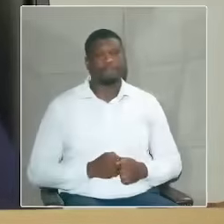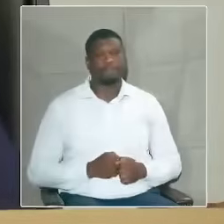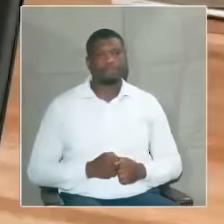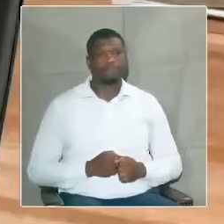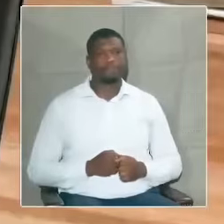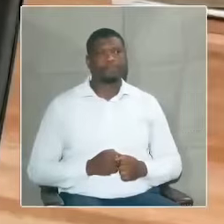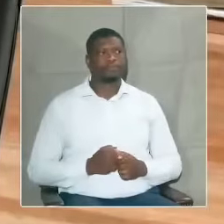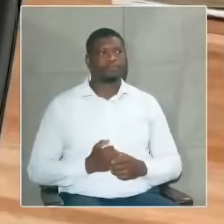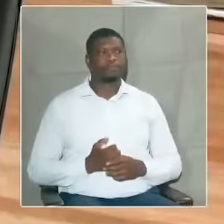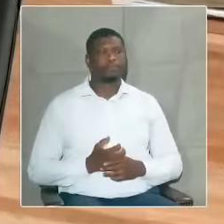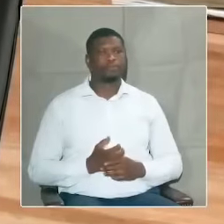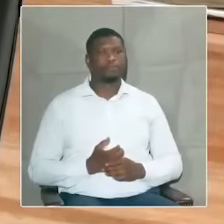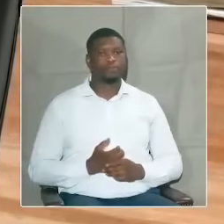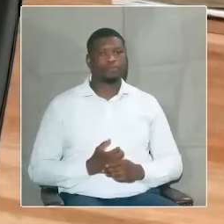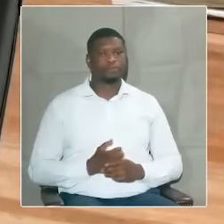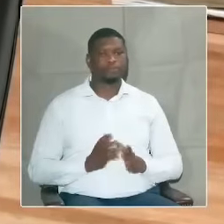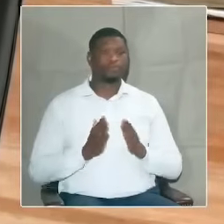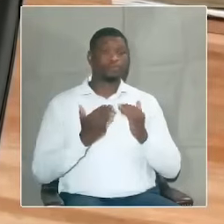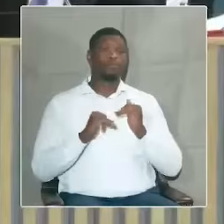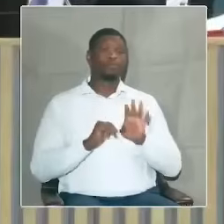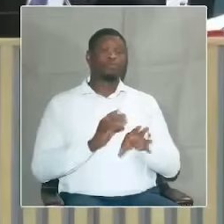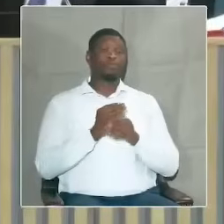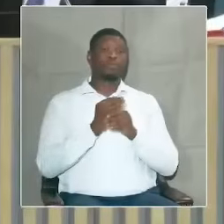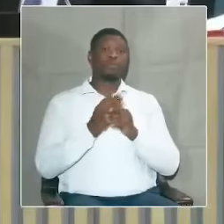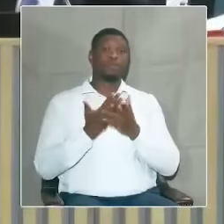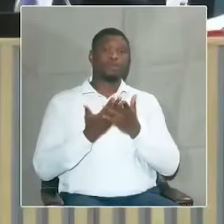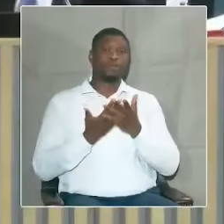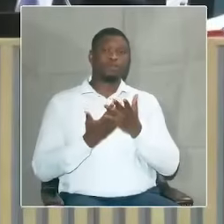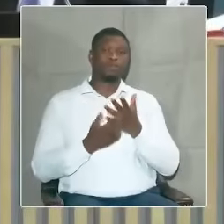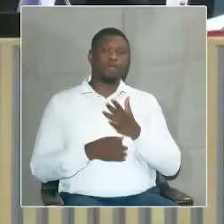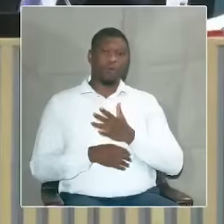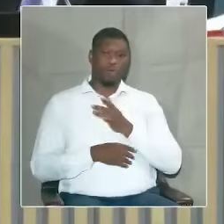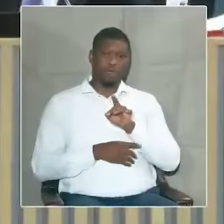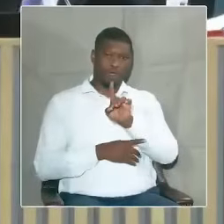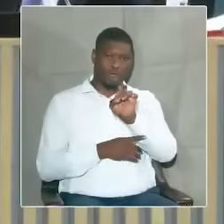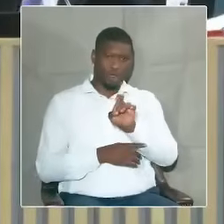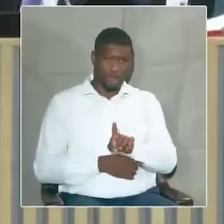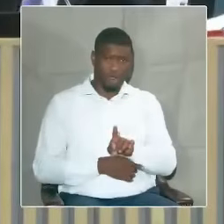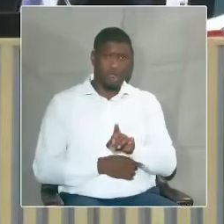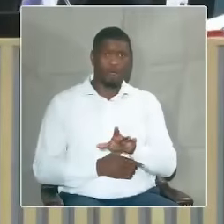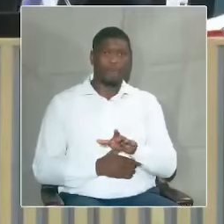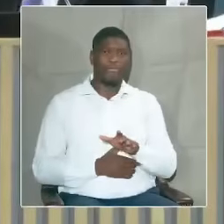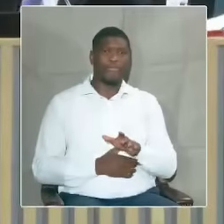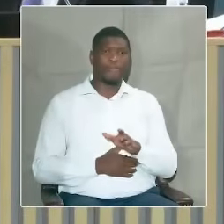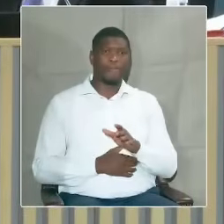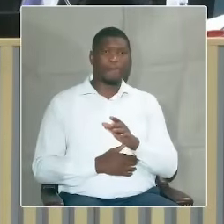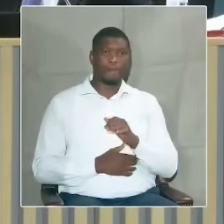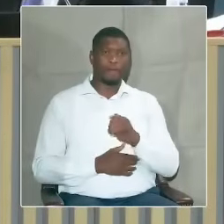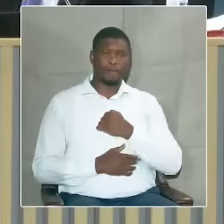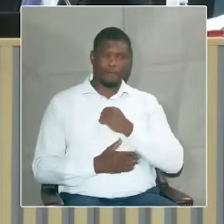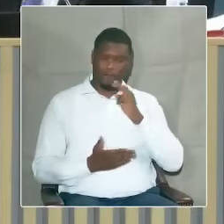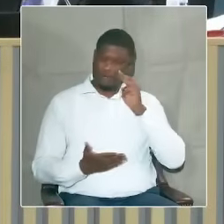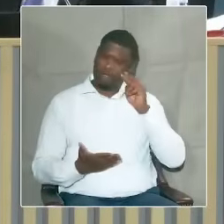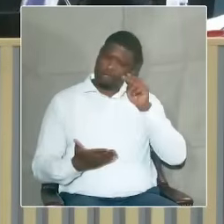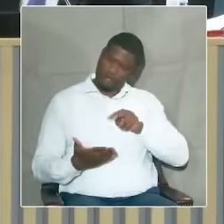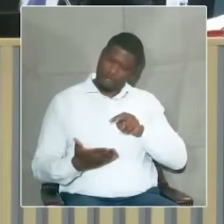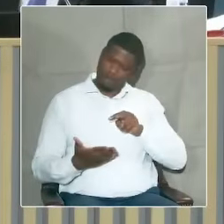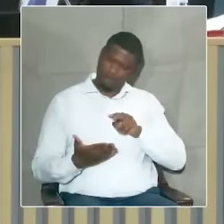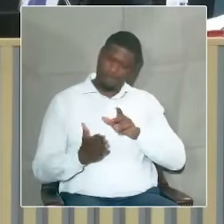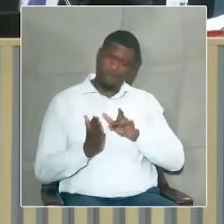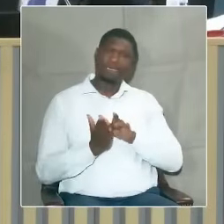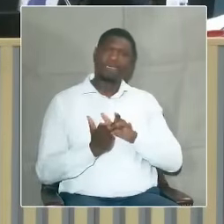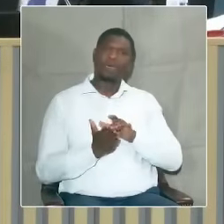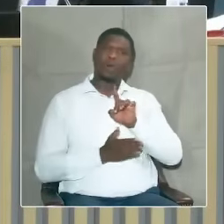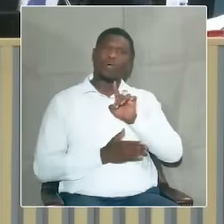Okay. Mr. Mdau, may I Yes. just test this? Yes. My understanding of